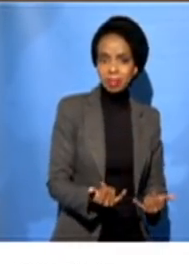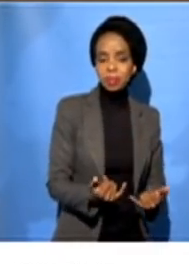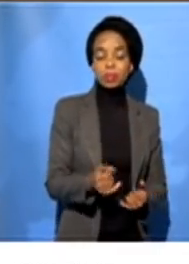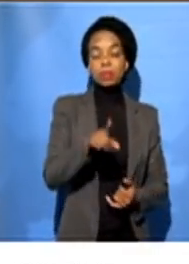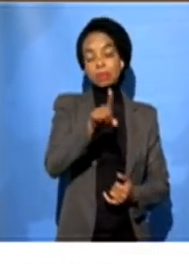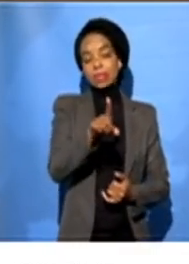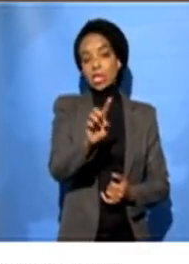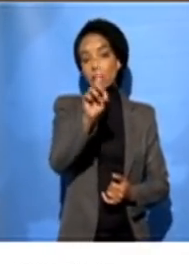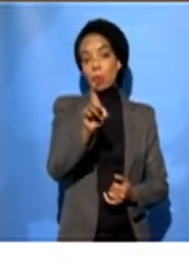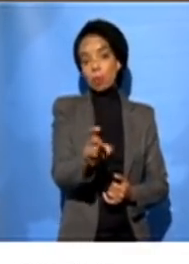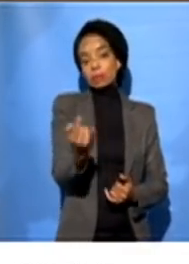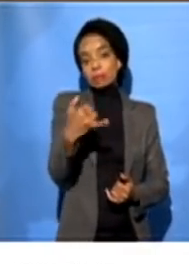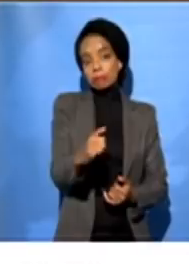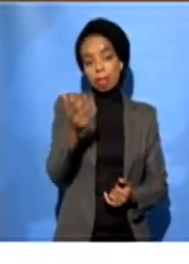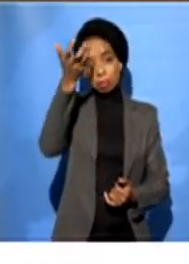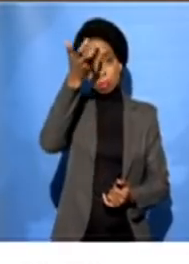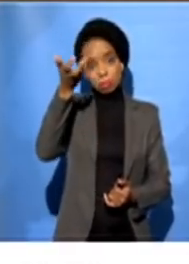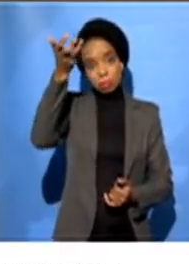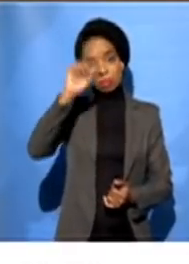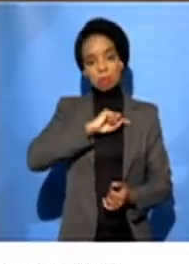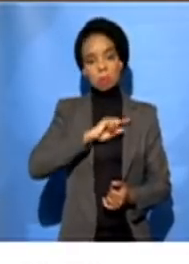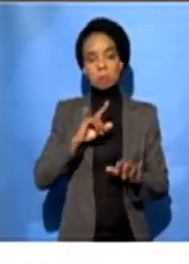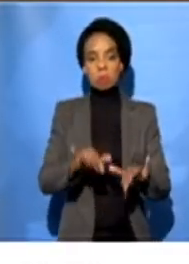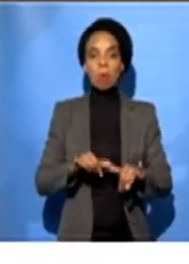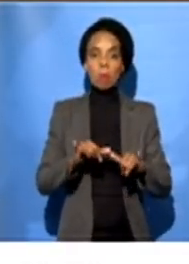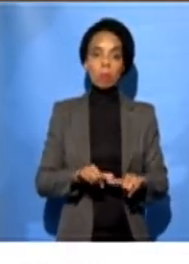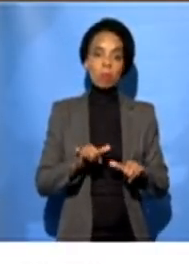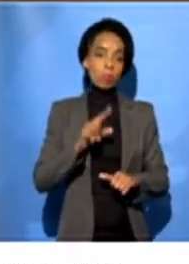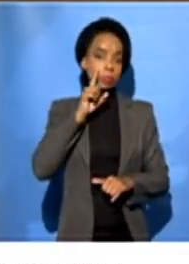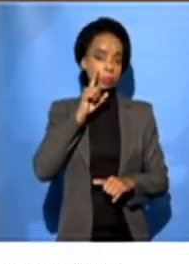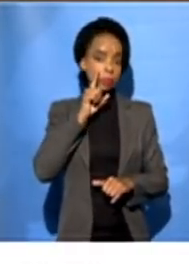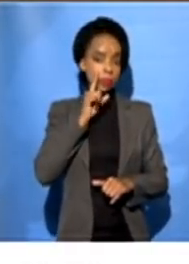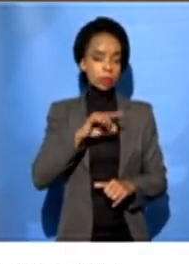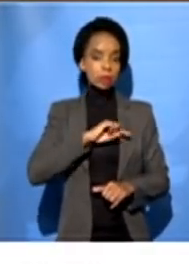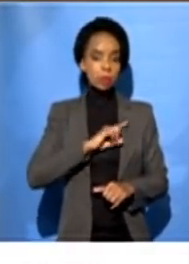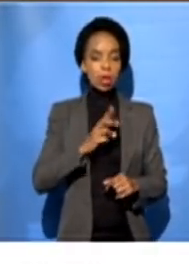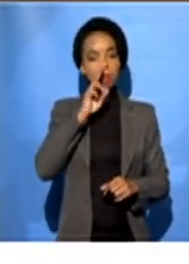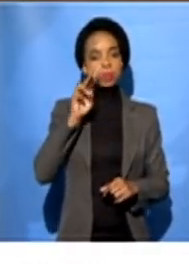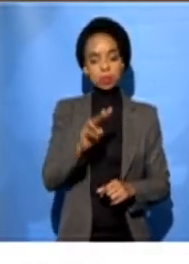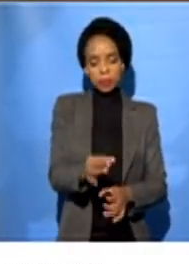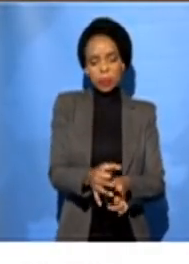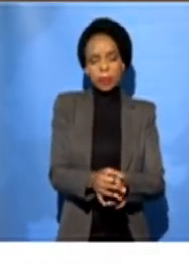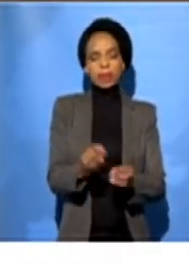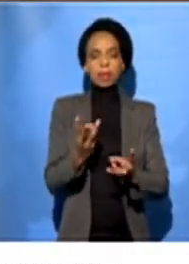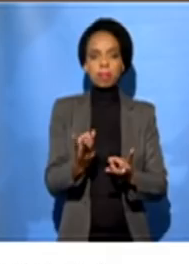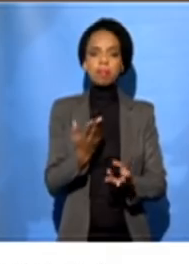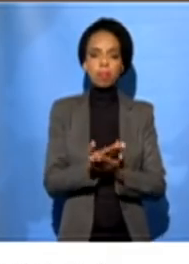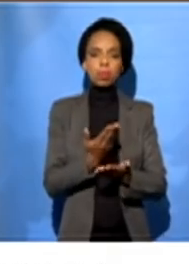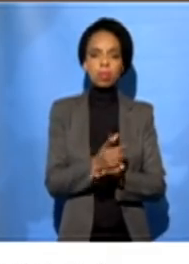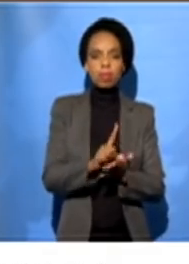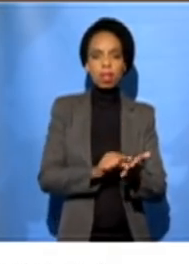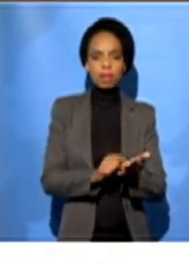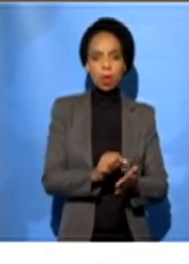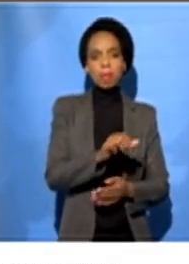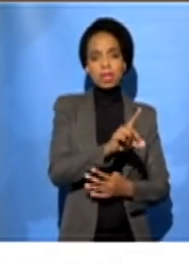we wait to see for it, but my assessment at this point is that the minorities will either vote Democratic